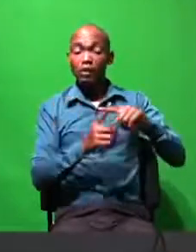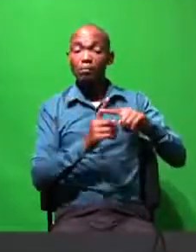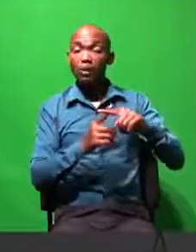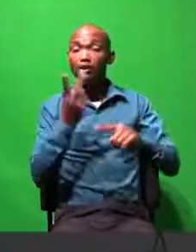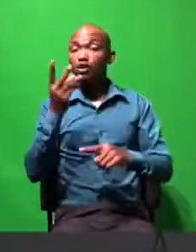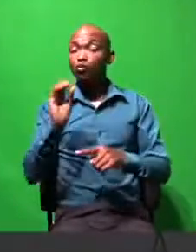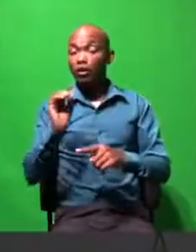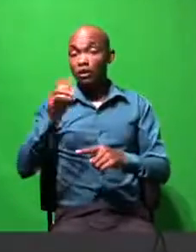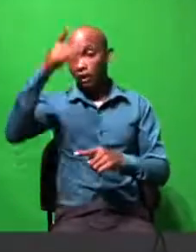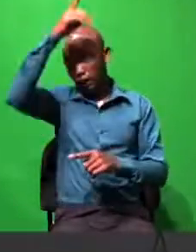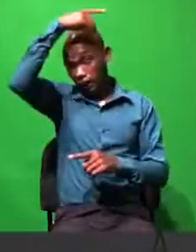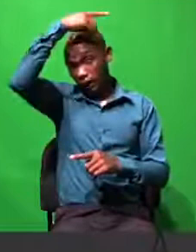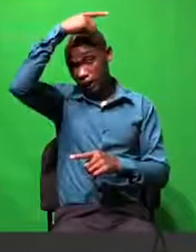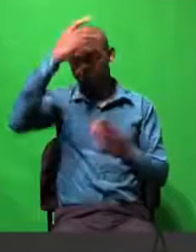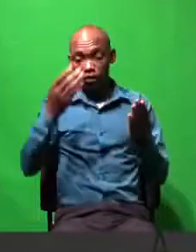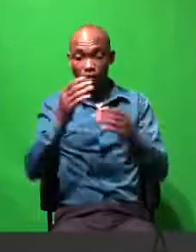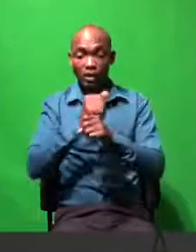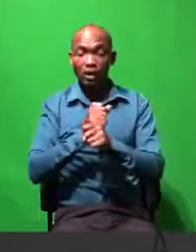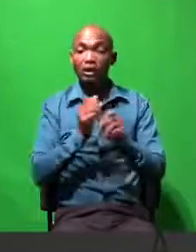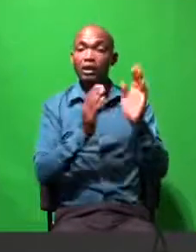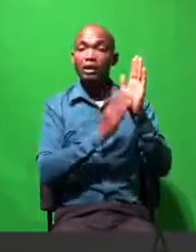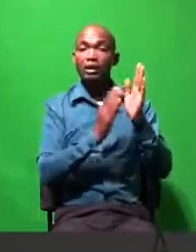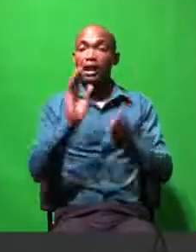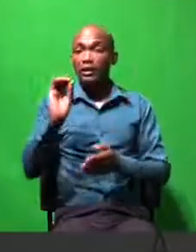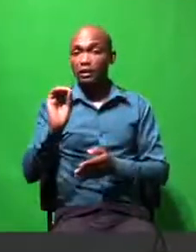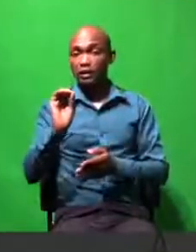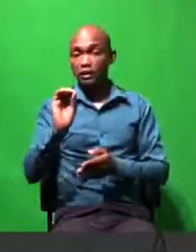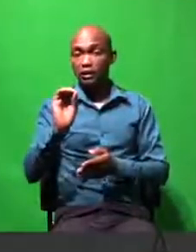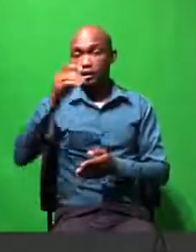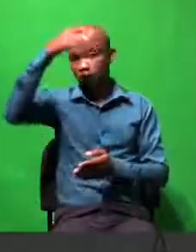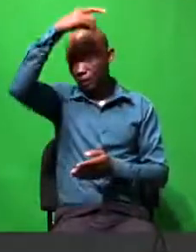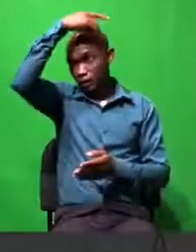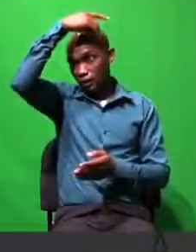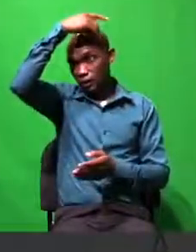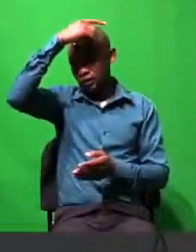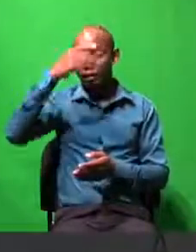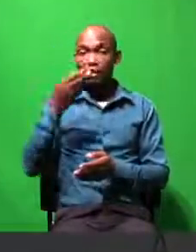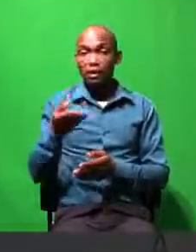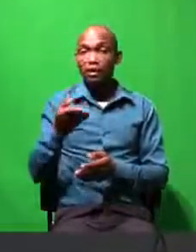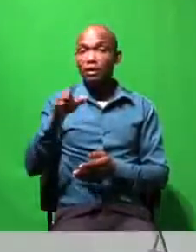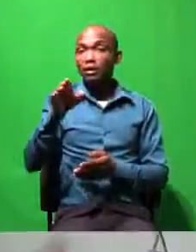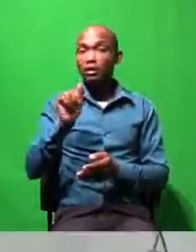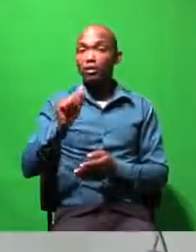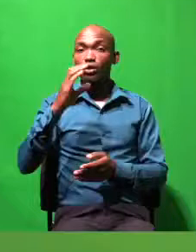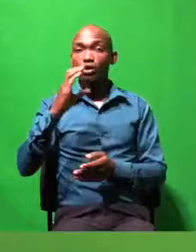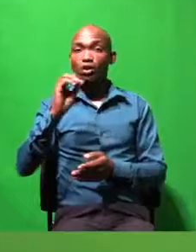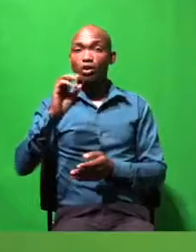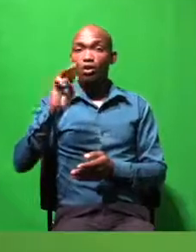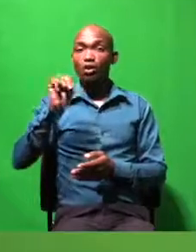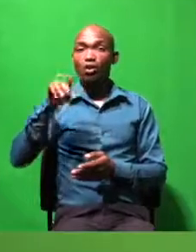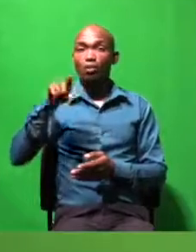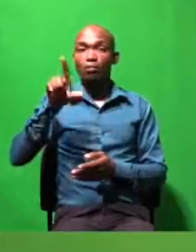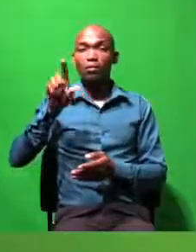plus 20 degrees is equal to 90 degrees. So these are complementary